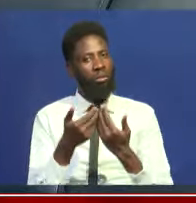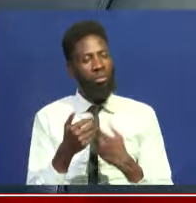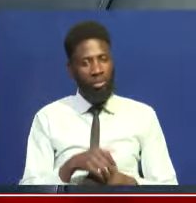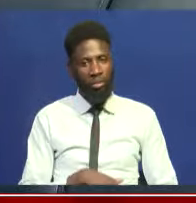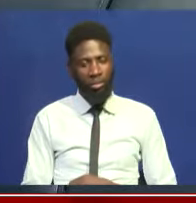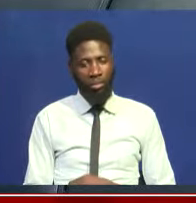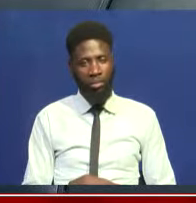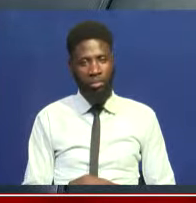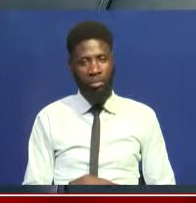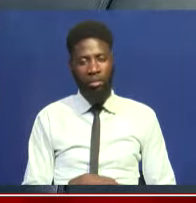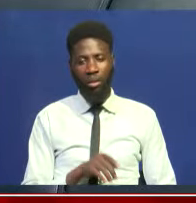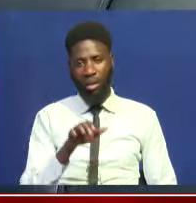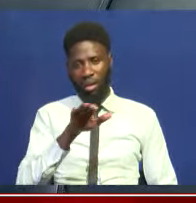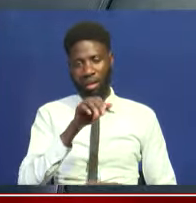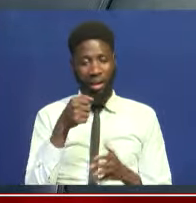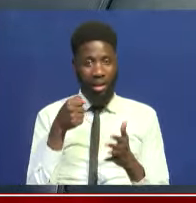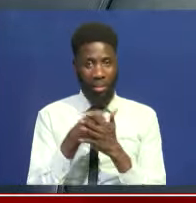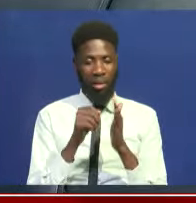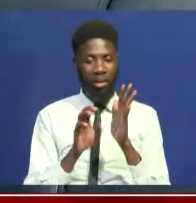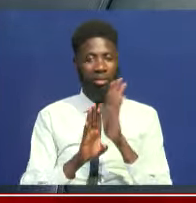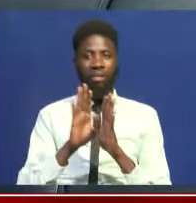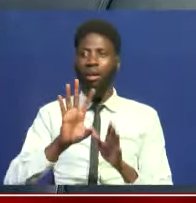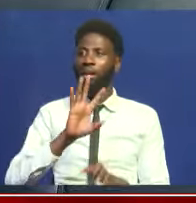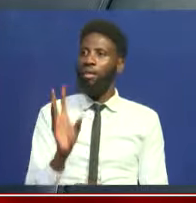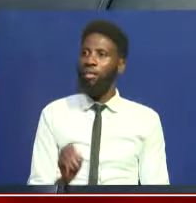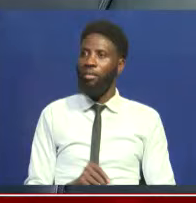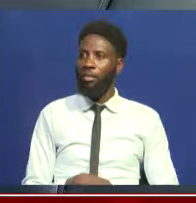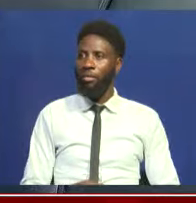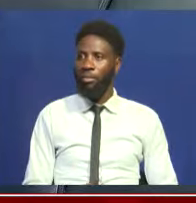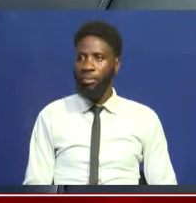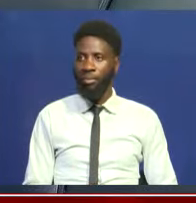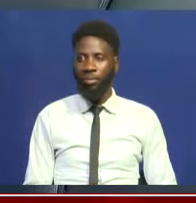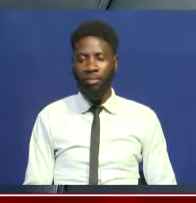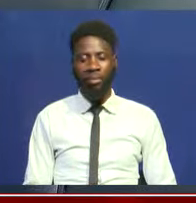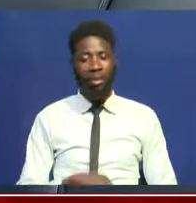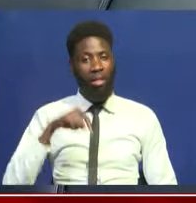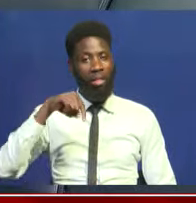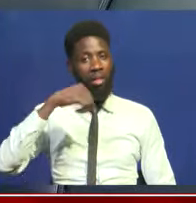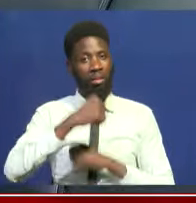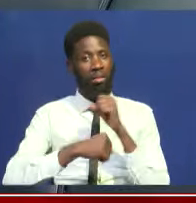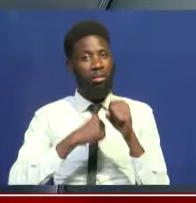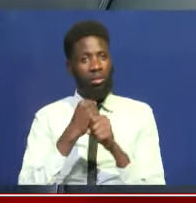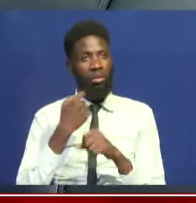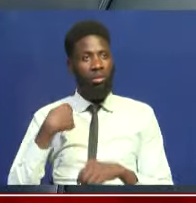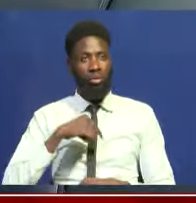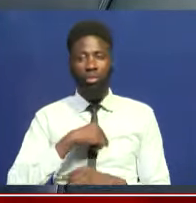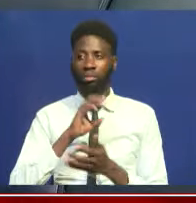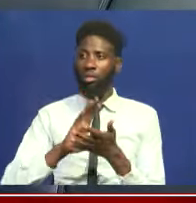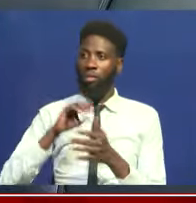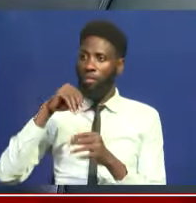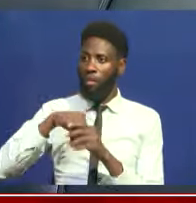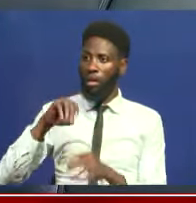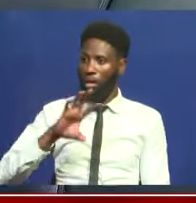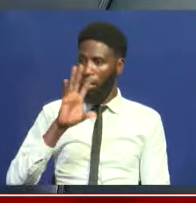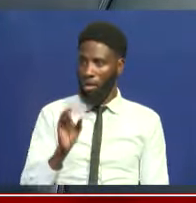of impact development for Africa? Well, this year we invested in Africa